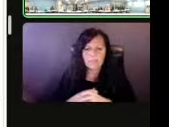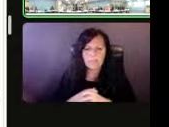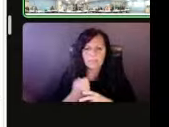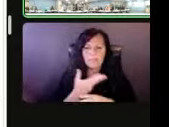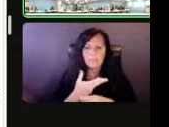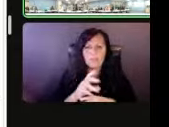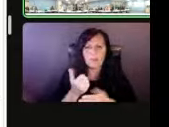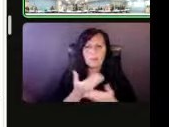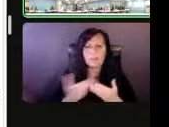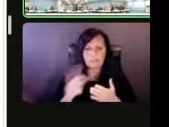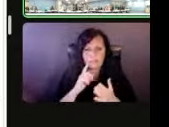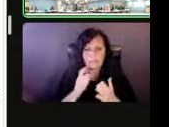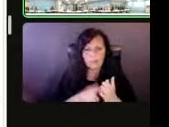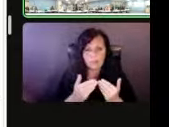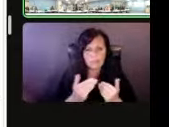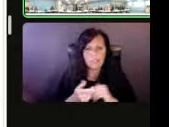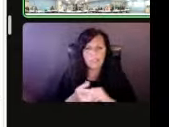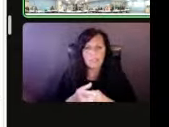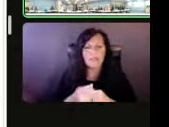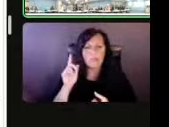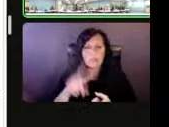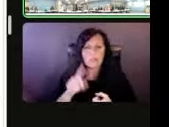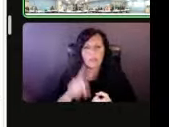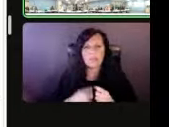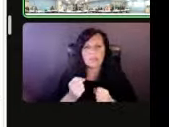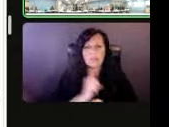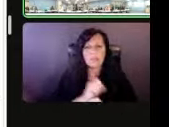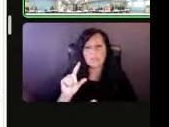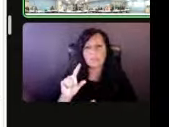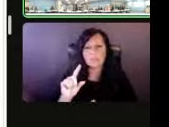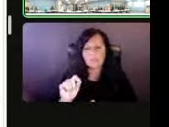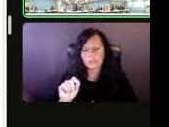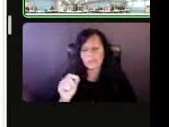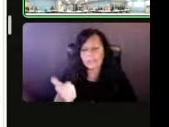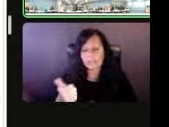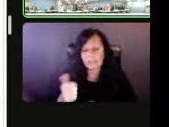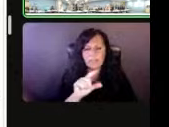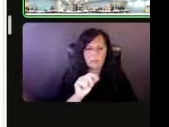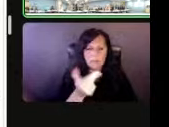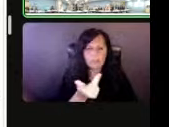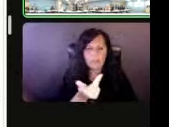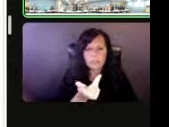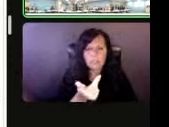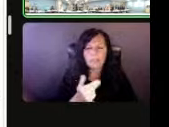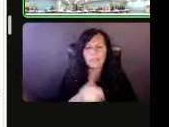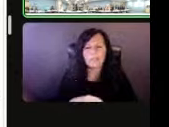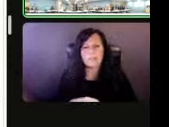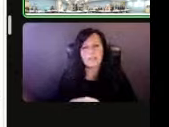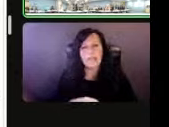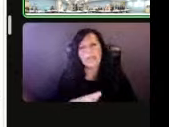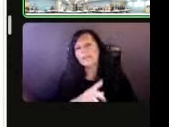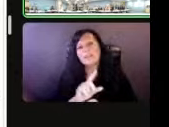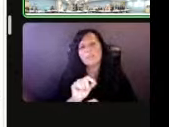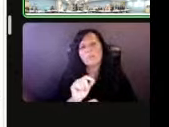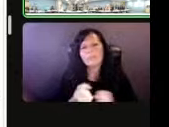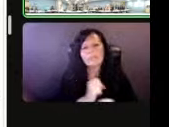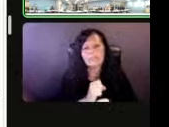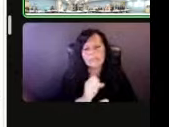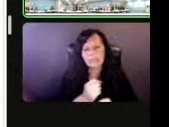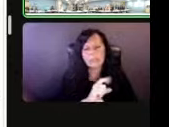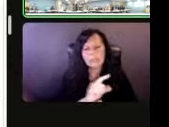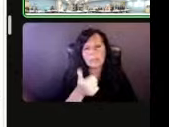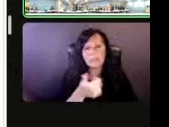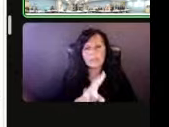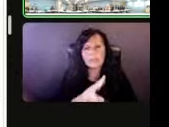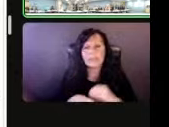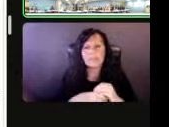notable changes. So the reductions in 2010 and 2013, and then the addition in 2017 of